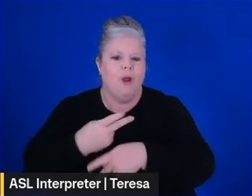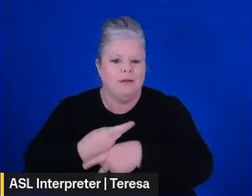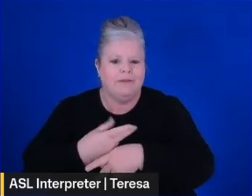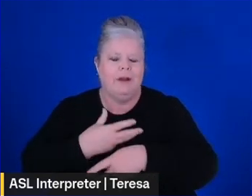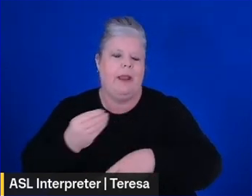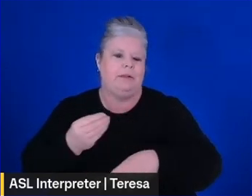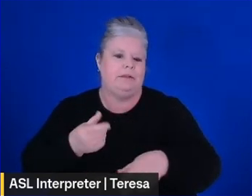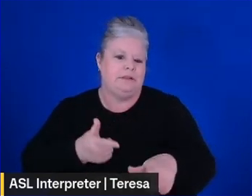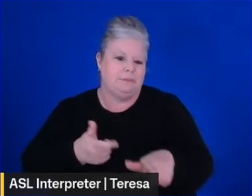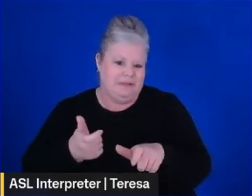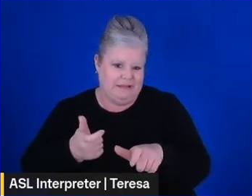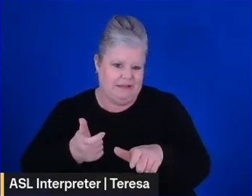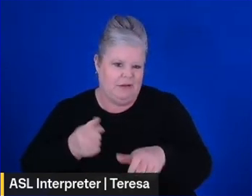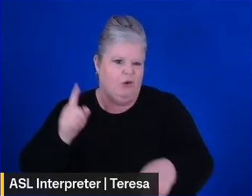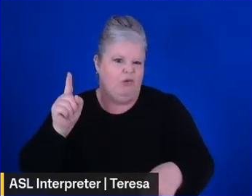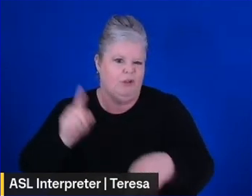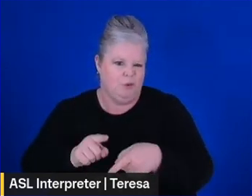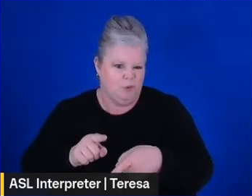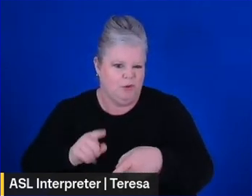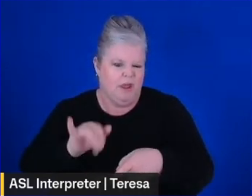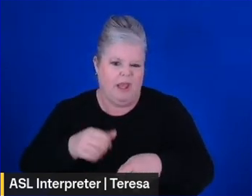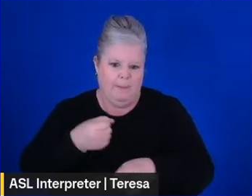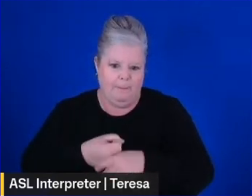That's my conclusion.